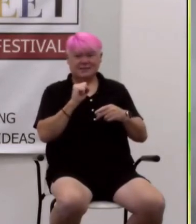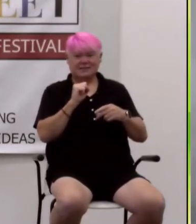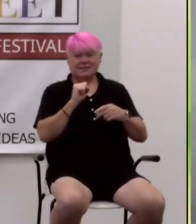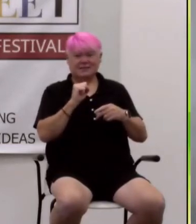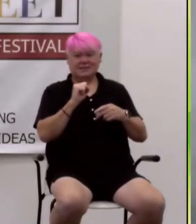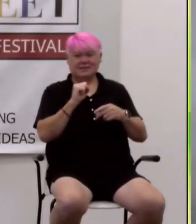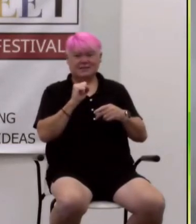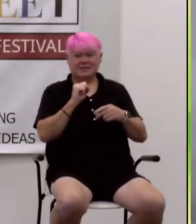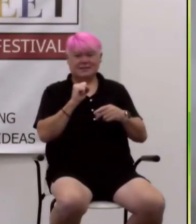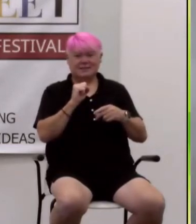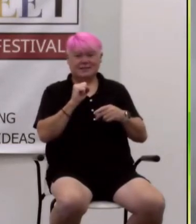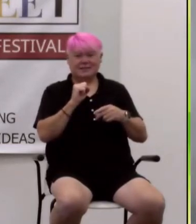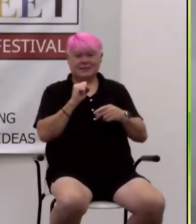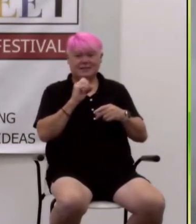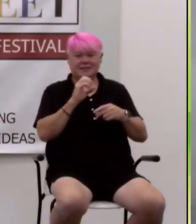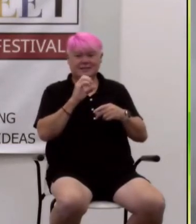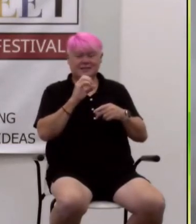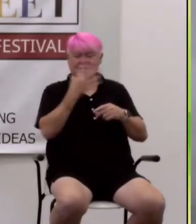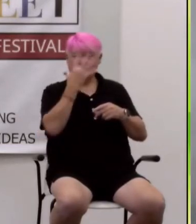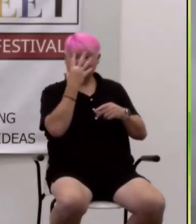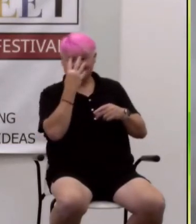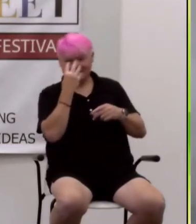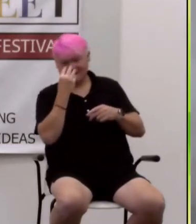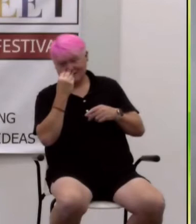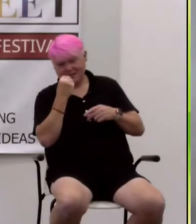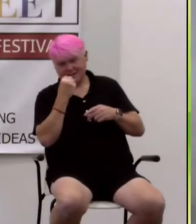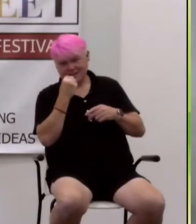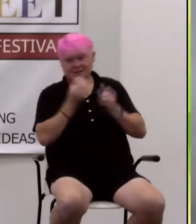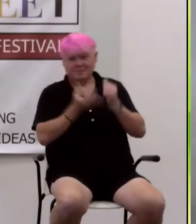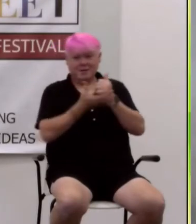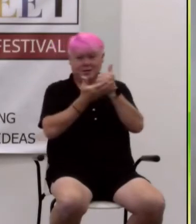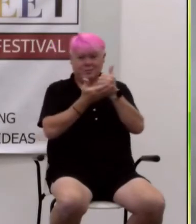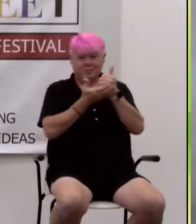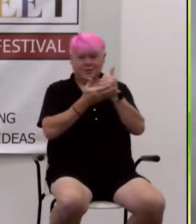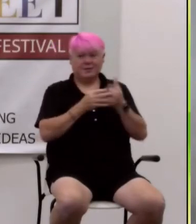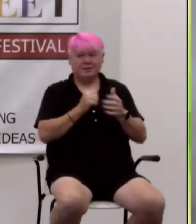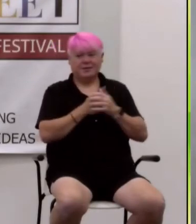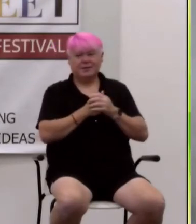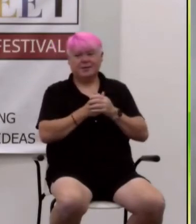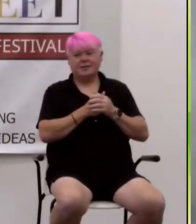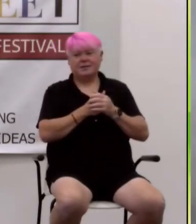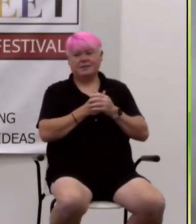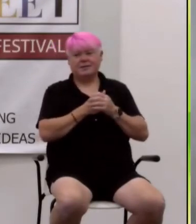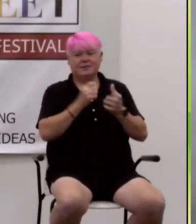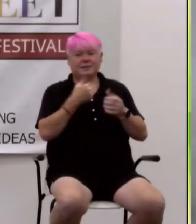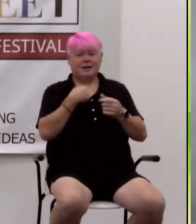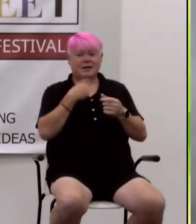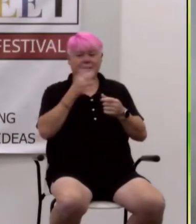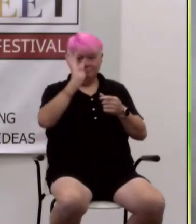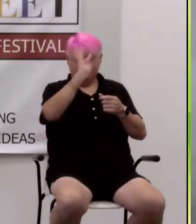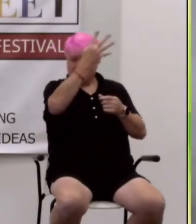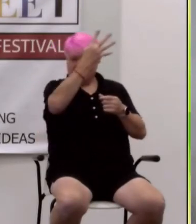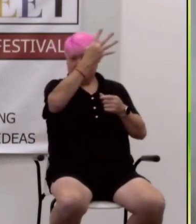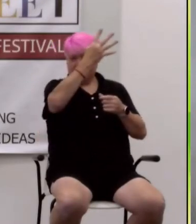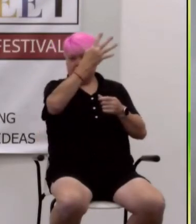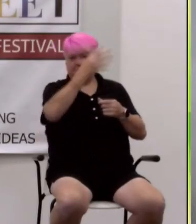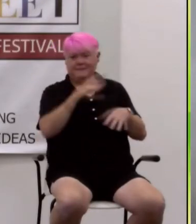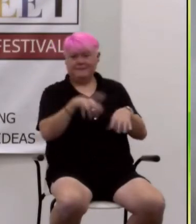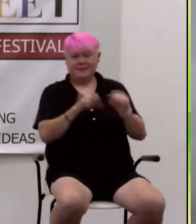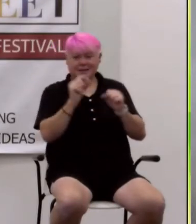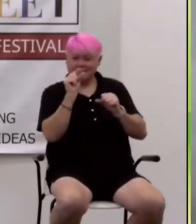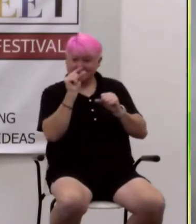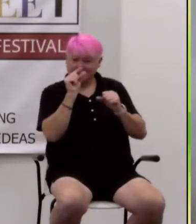of a sleep aid. It's a sort of a turn of the last century sleep aid I made up, that if you take a little bit of